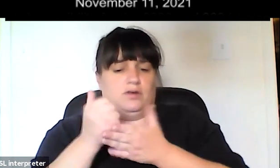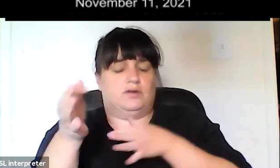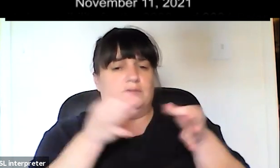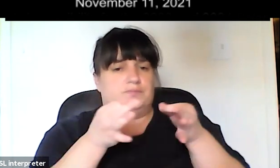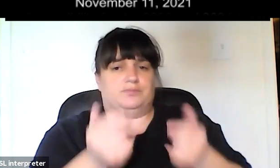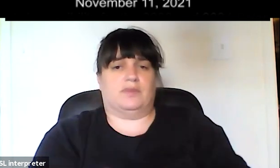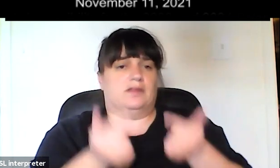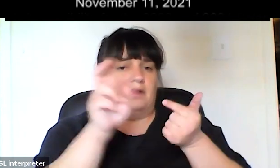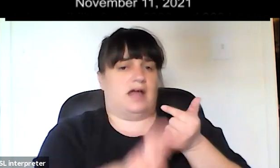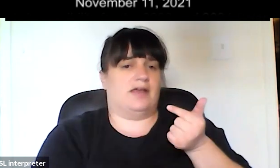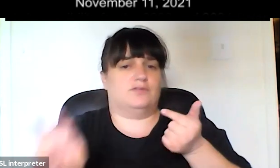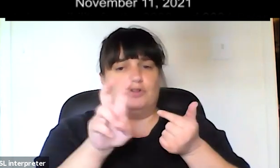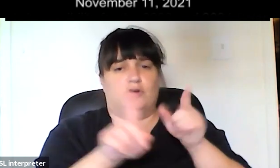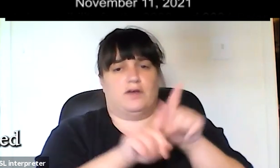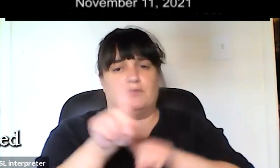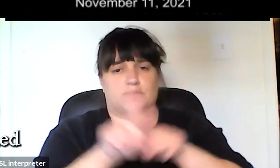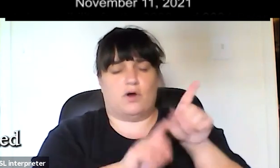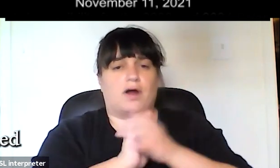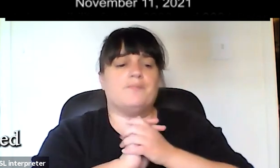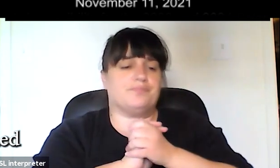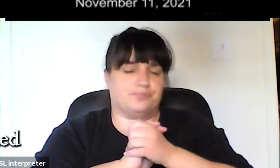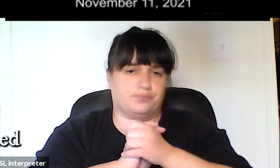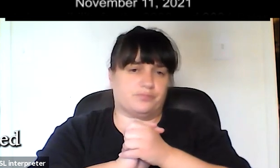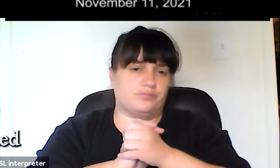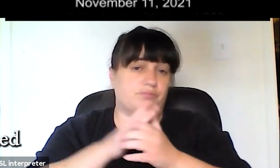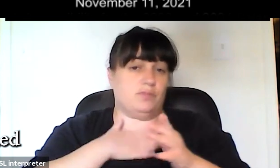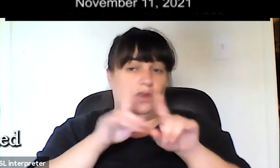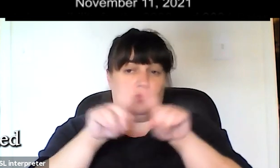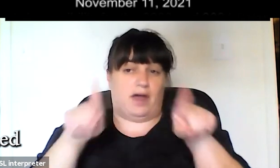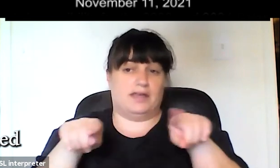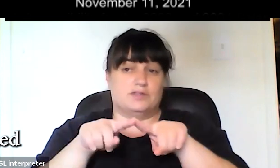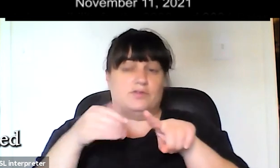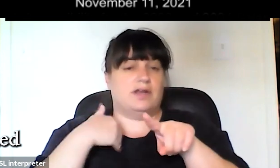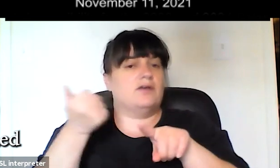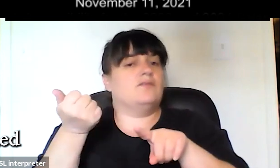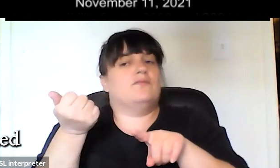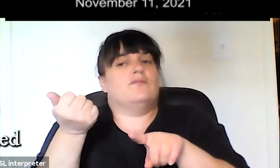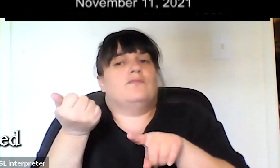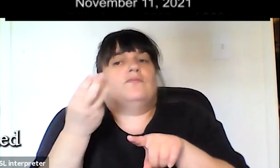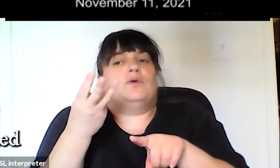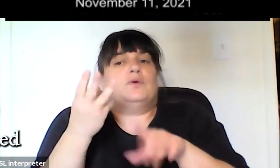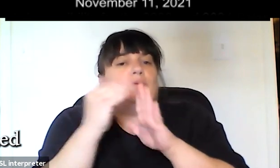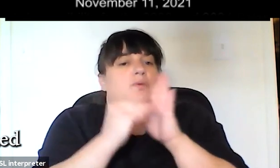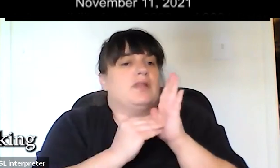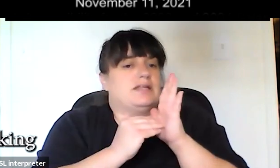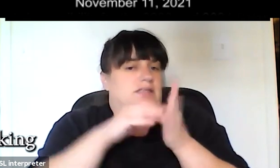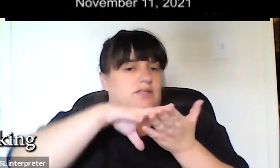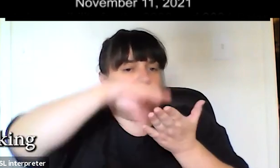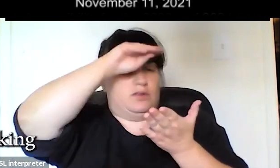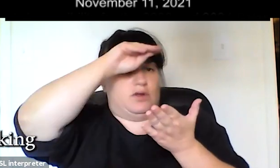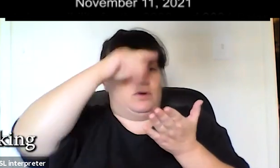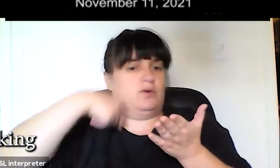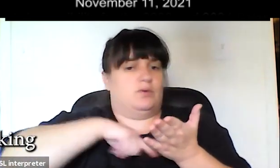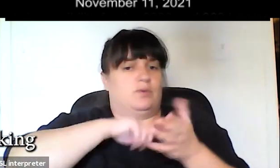life journey of a star. And so on my screen now, I just have a few sort of lessons learned that we've